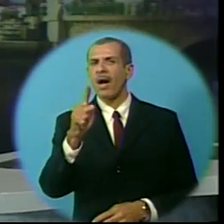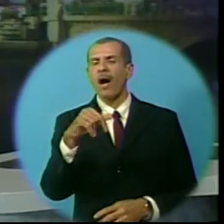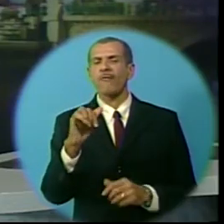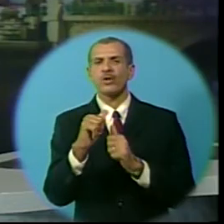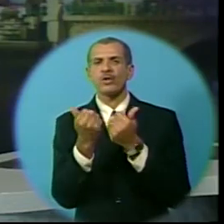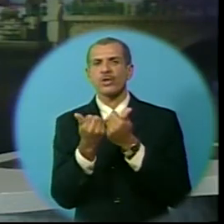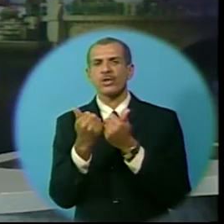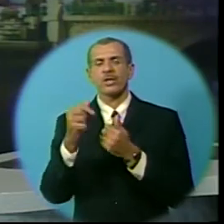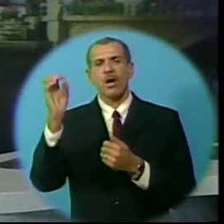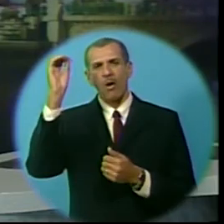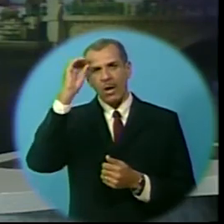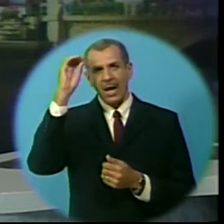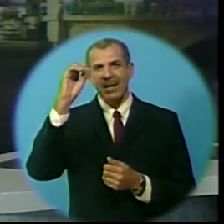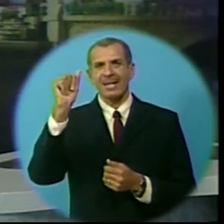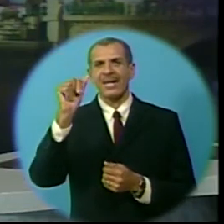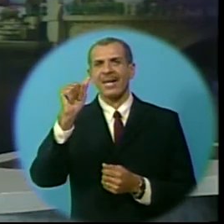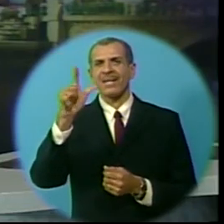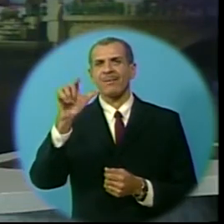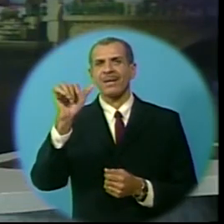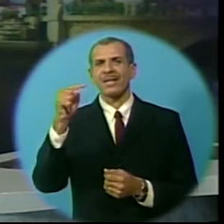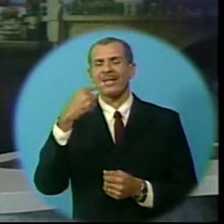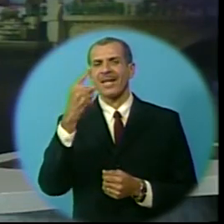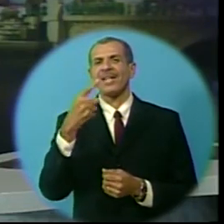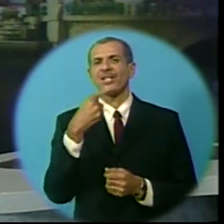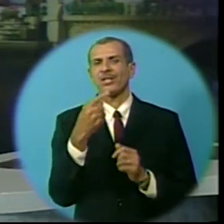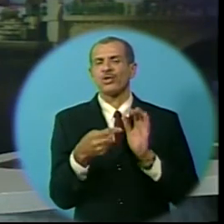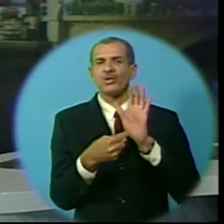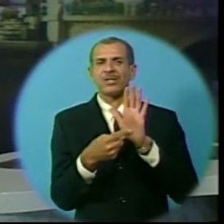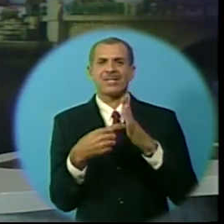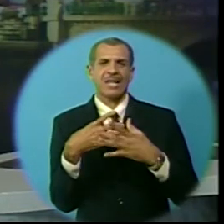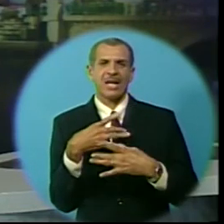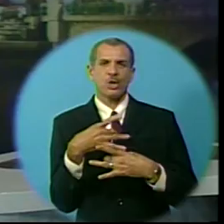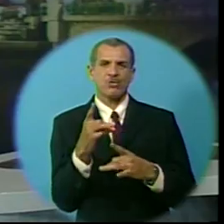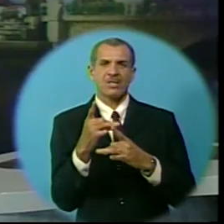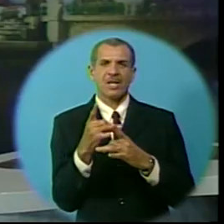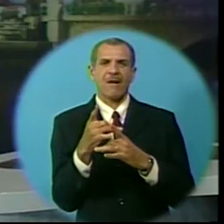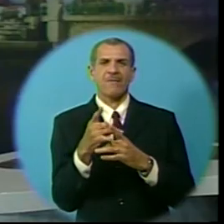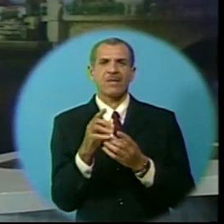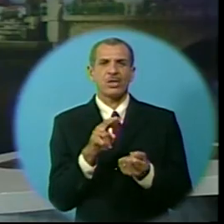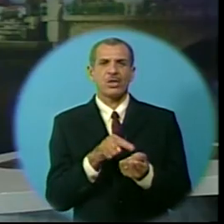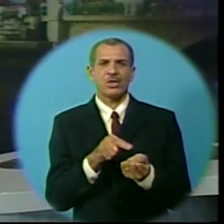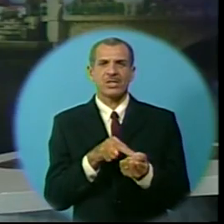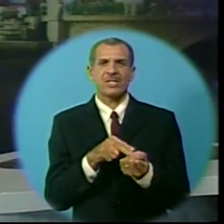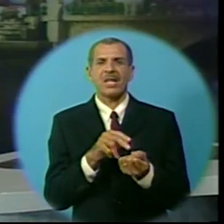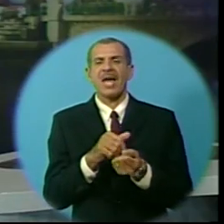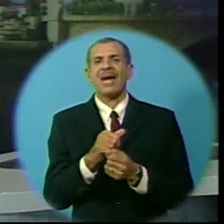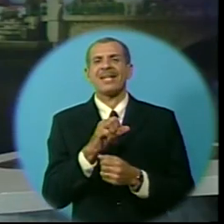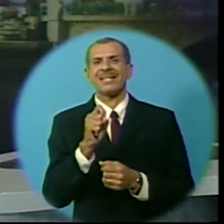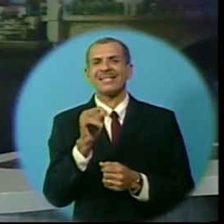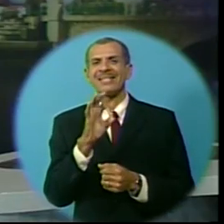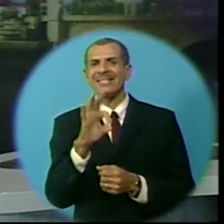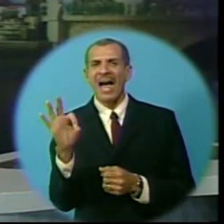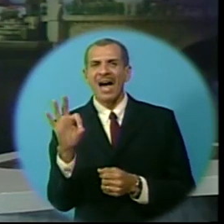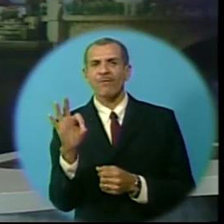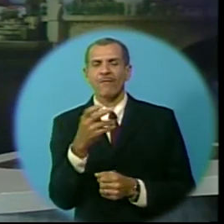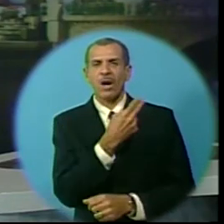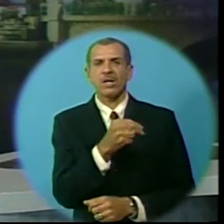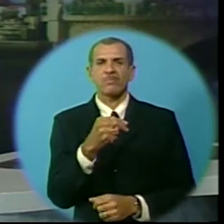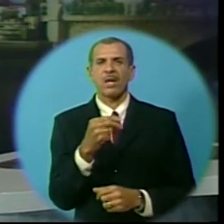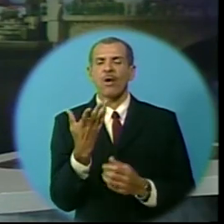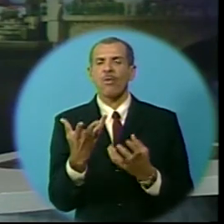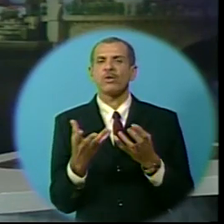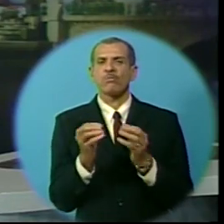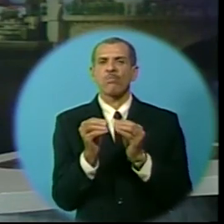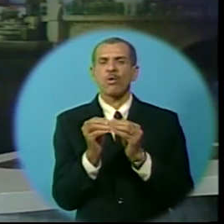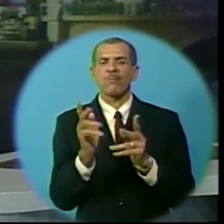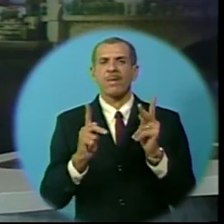Aline, says the act of kindness is demonstration of the interest shown in the nursing staff and patients of the hospital. He'd like to see more members of